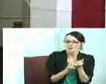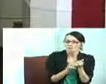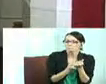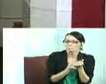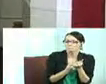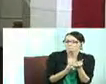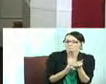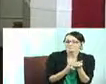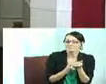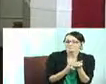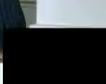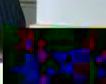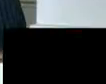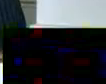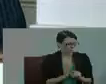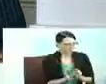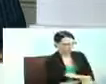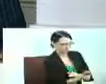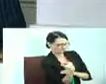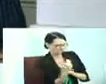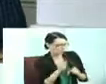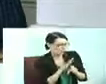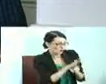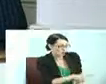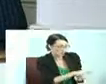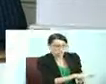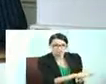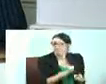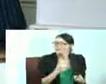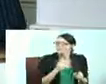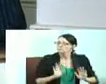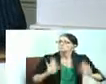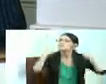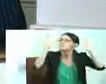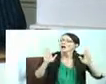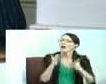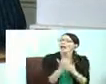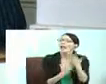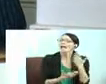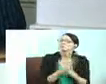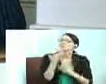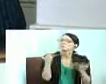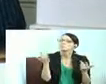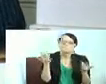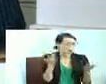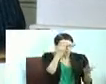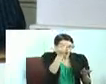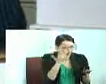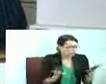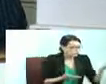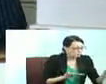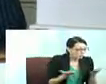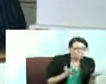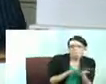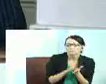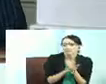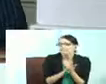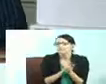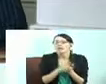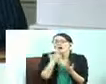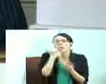oppression. We raise our hands to you in praise and service, O God of justice, our